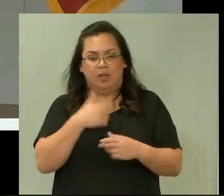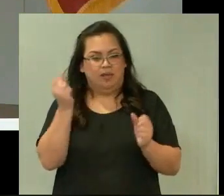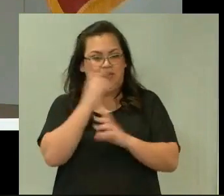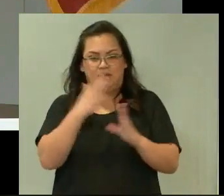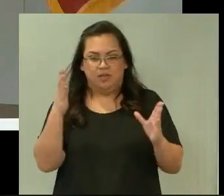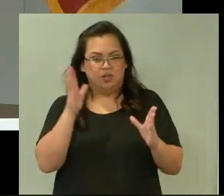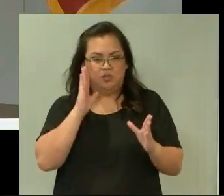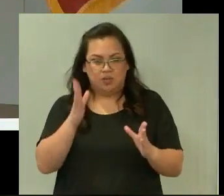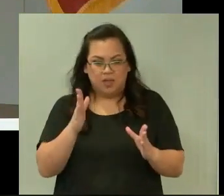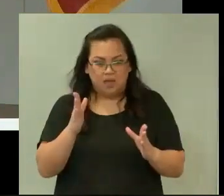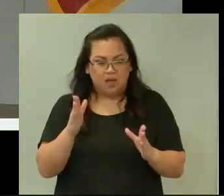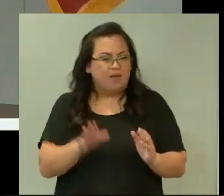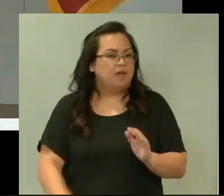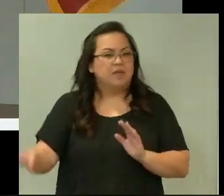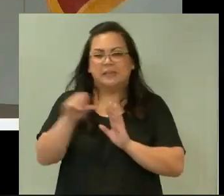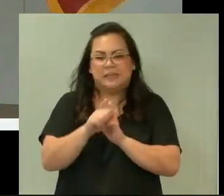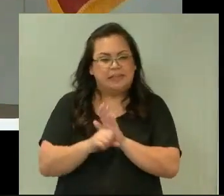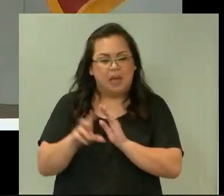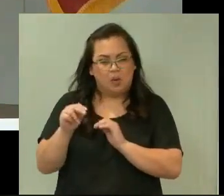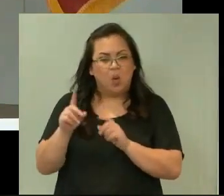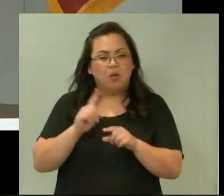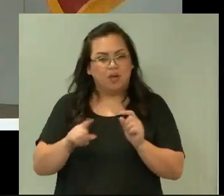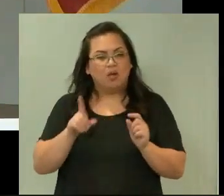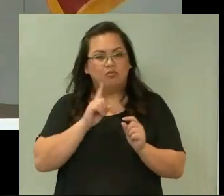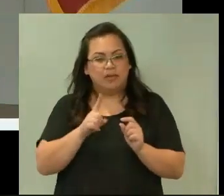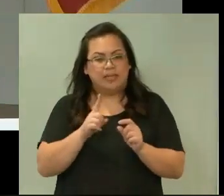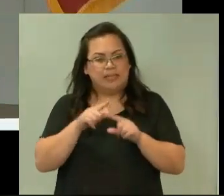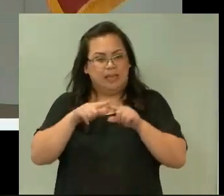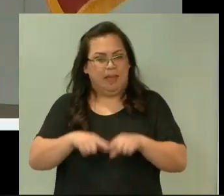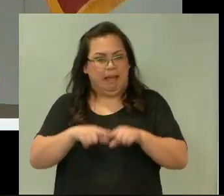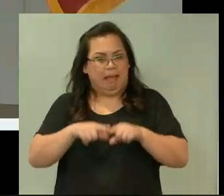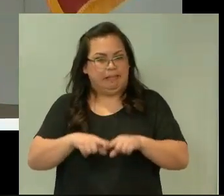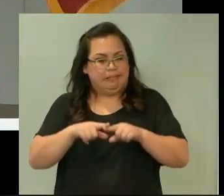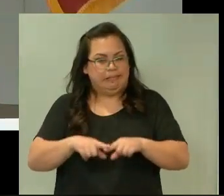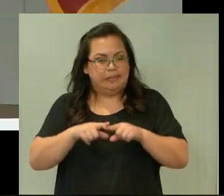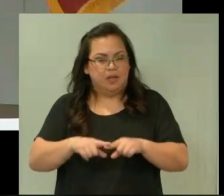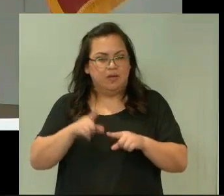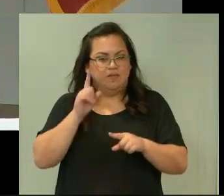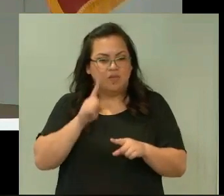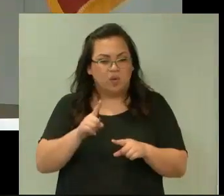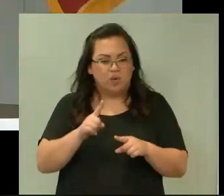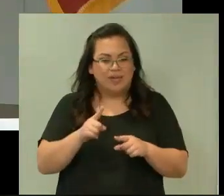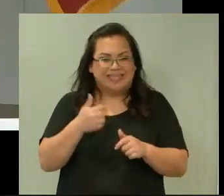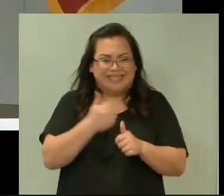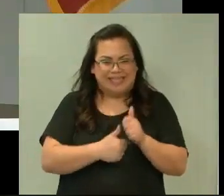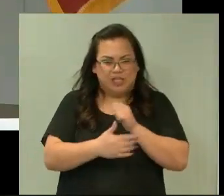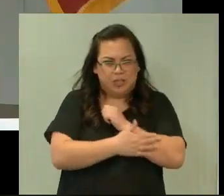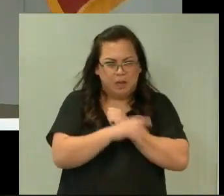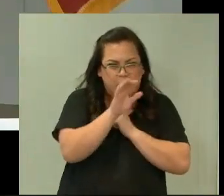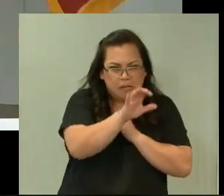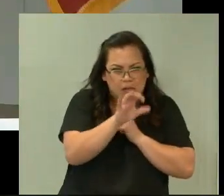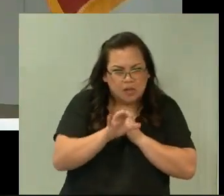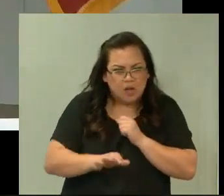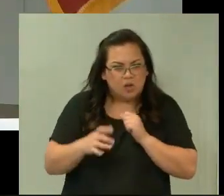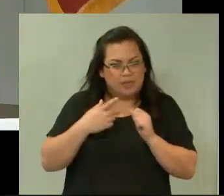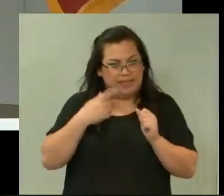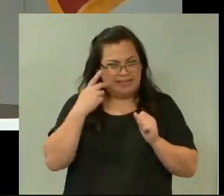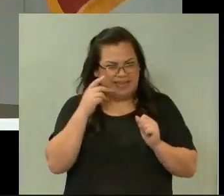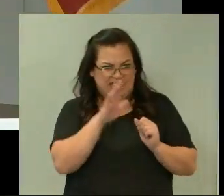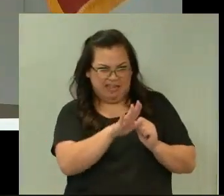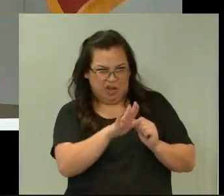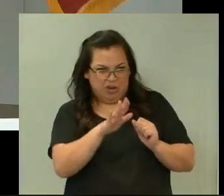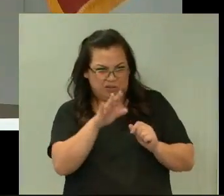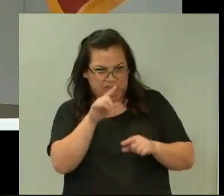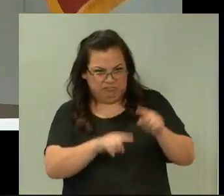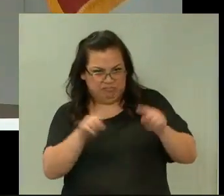be statewide, but it will be really based on going with counties where there is a variance,